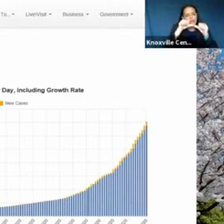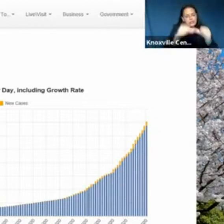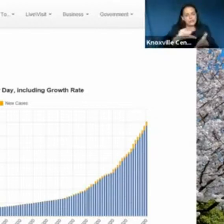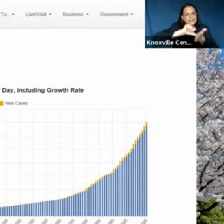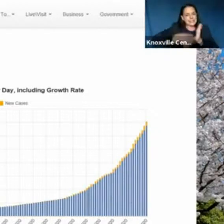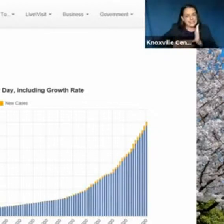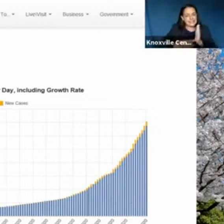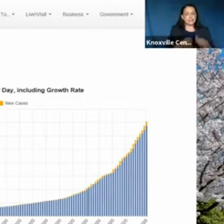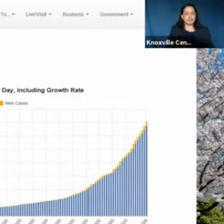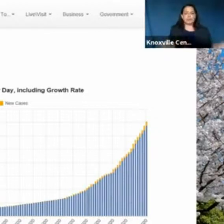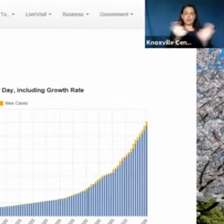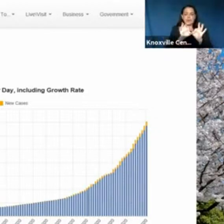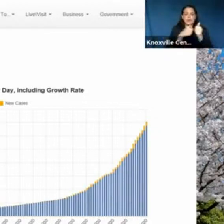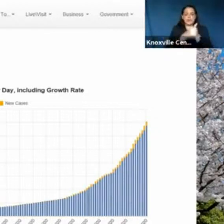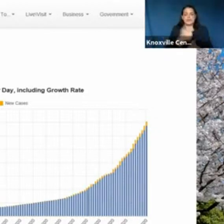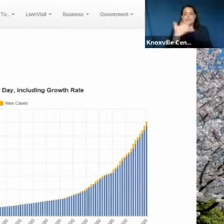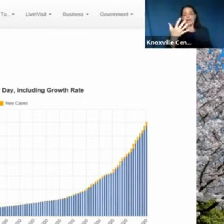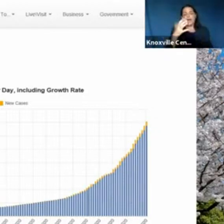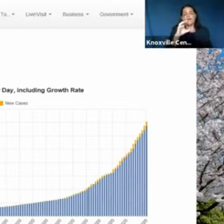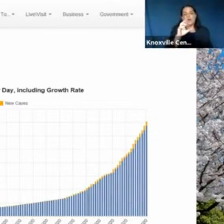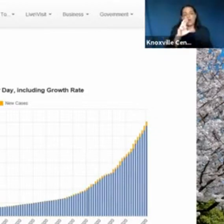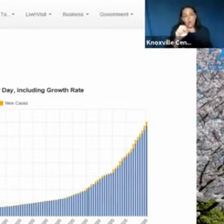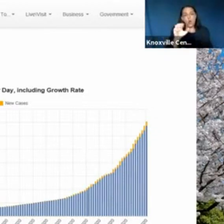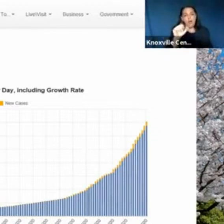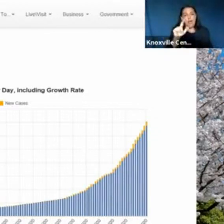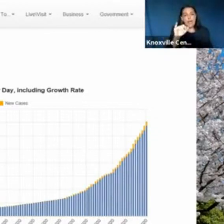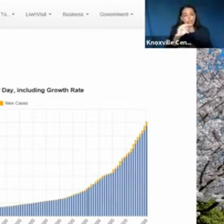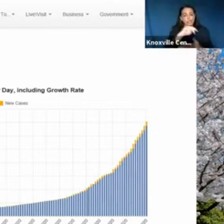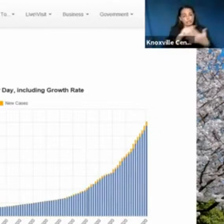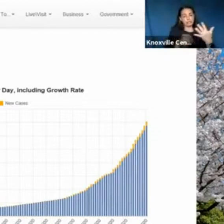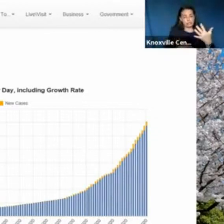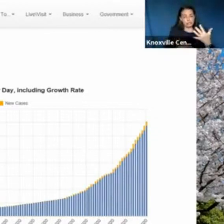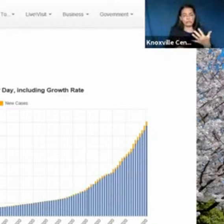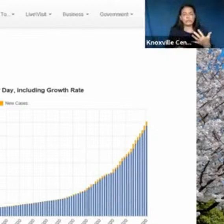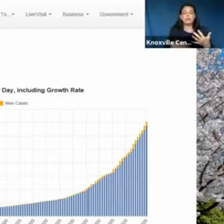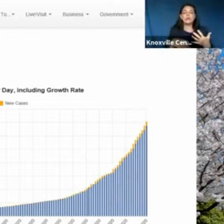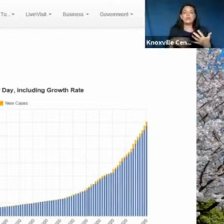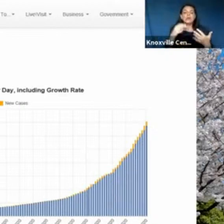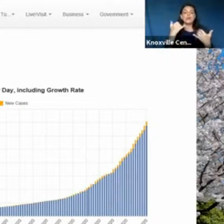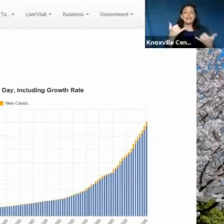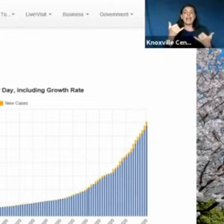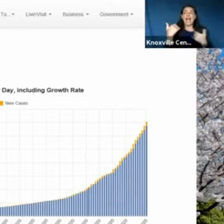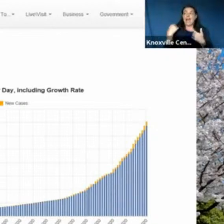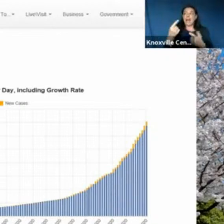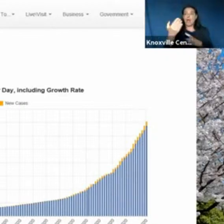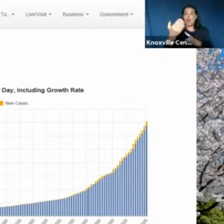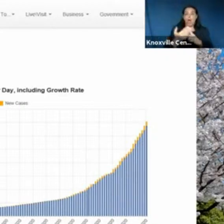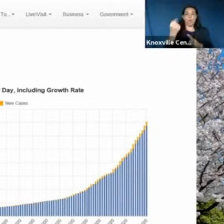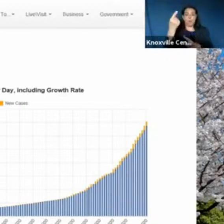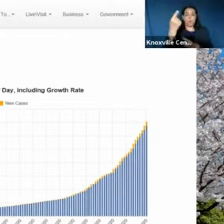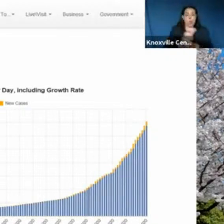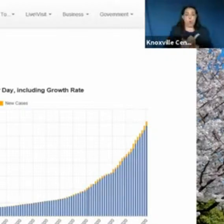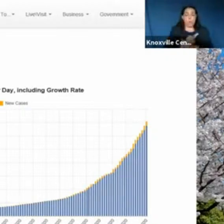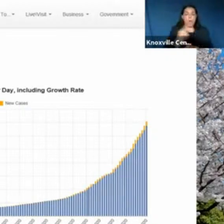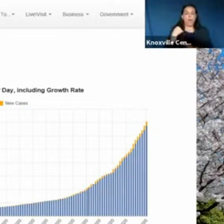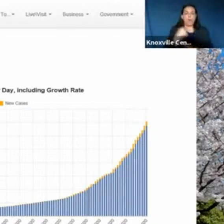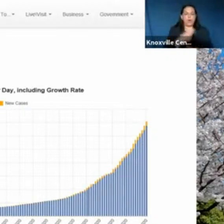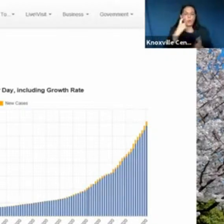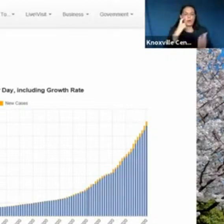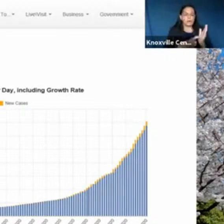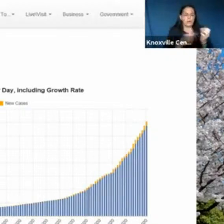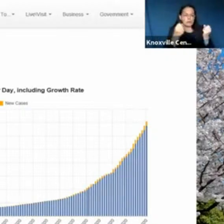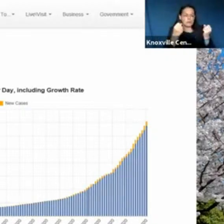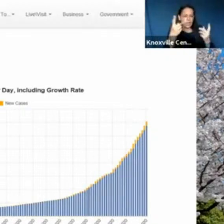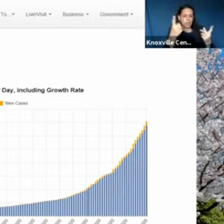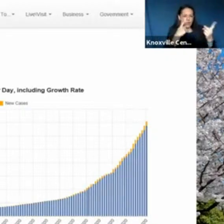importance of following the 5 core actions. Now that it's been almost a month, we have seen a lot of questions about the